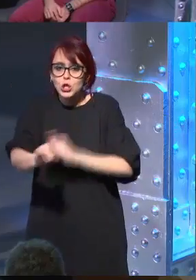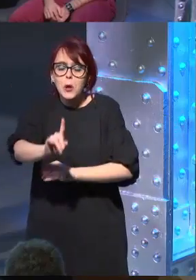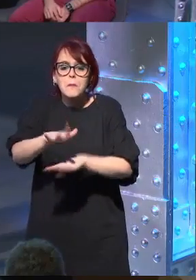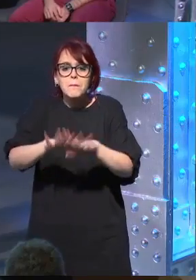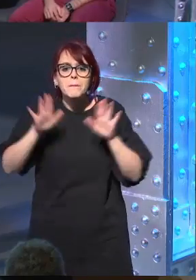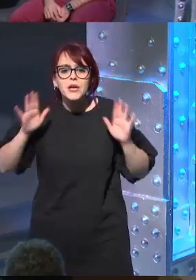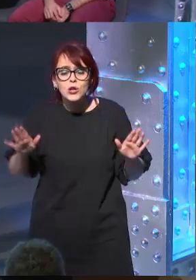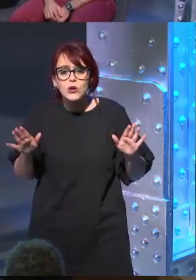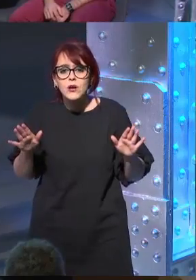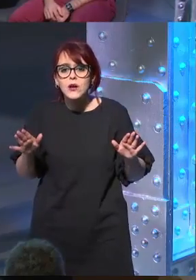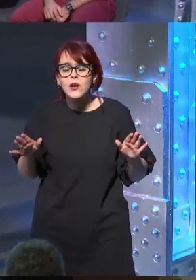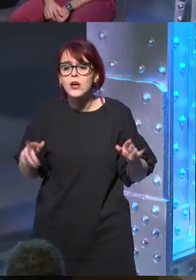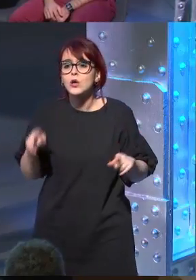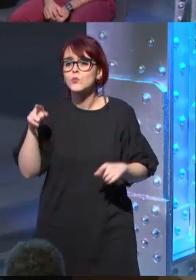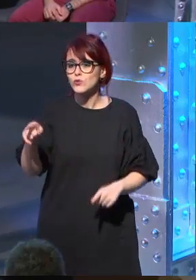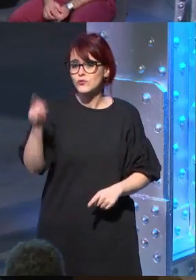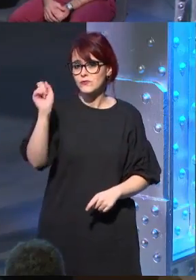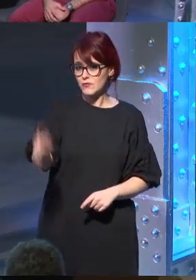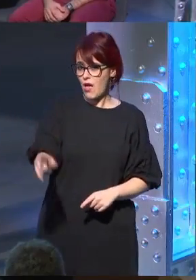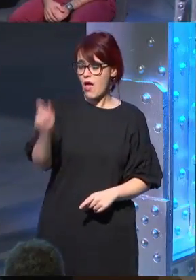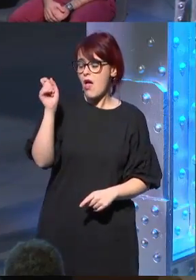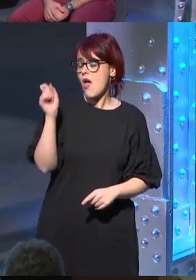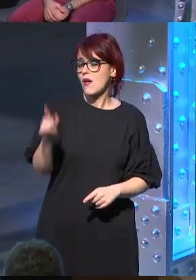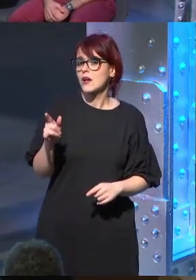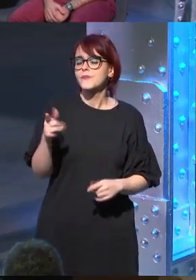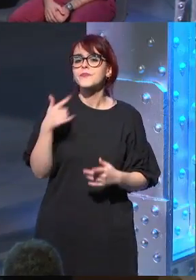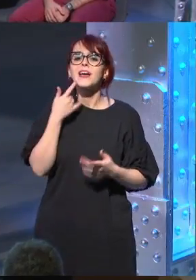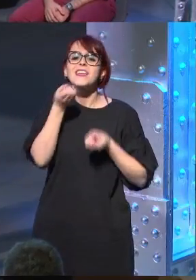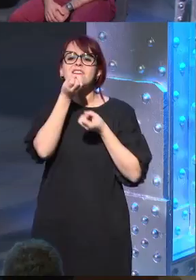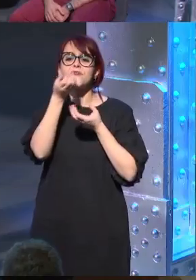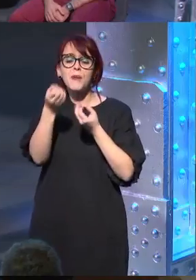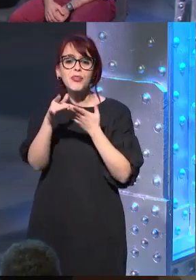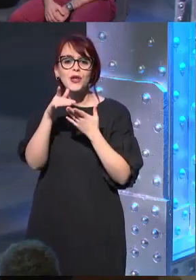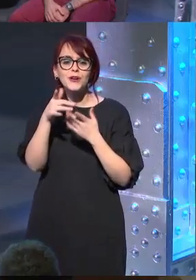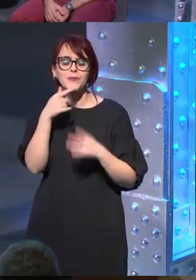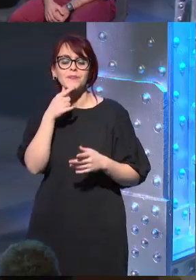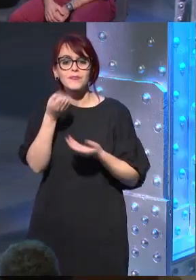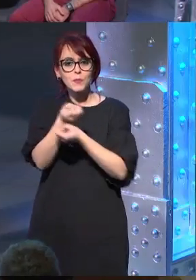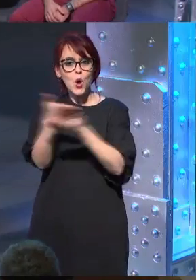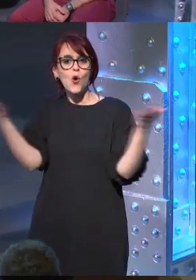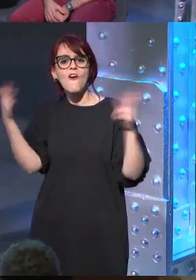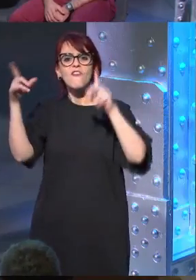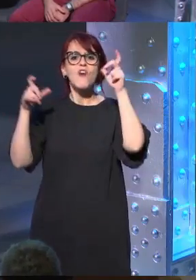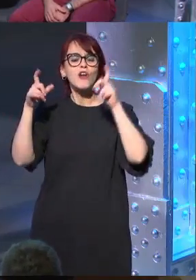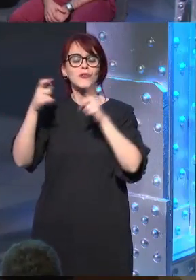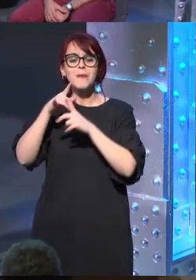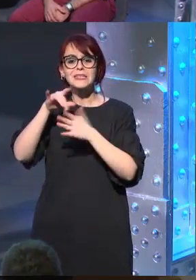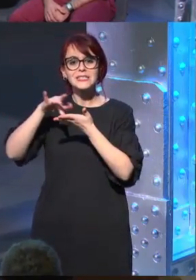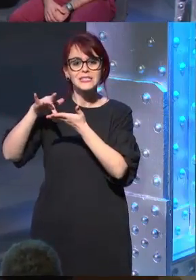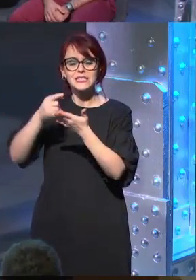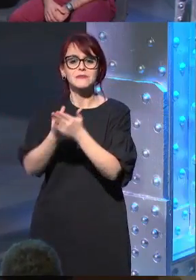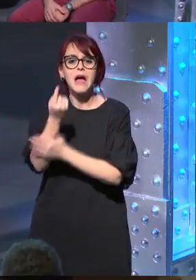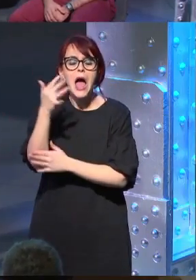In this age range, the problem that you find is to provide that